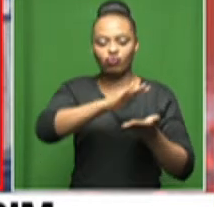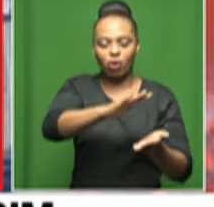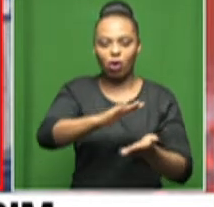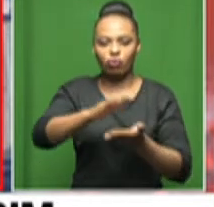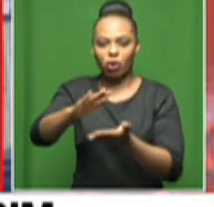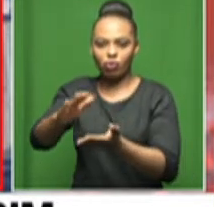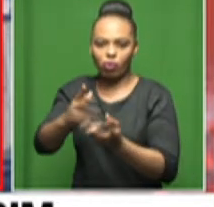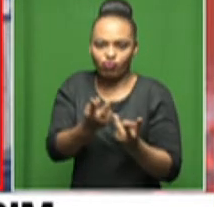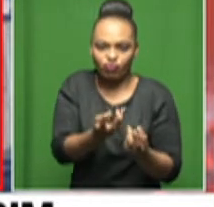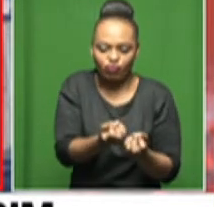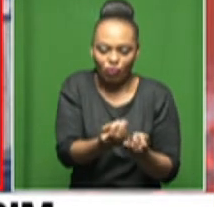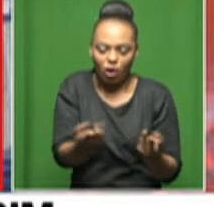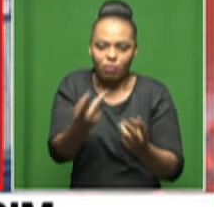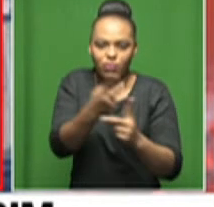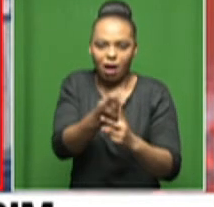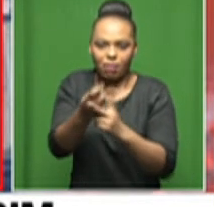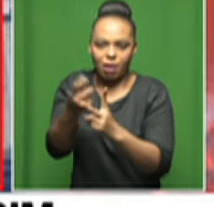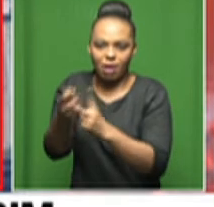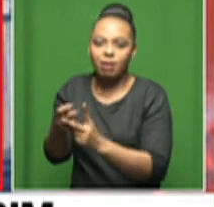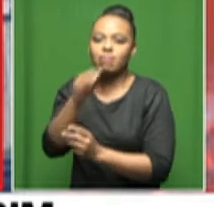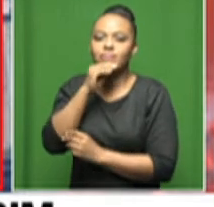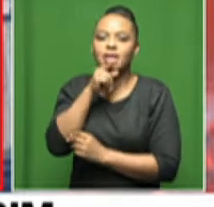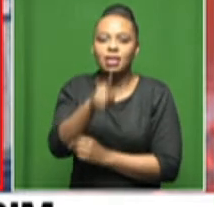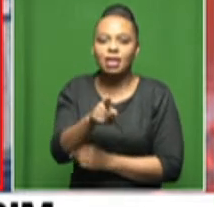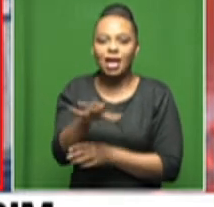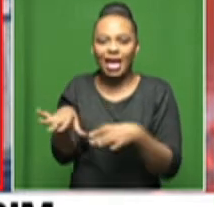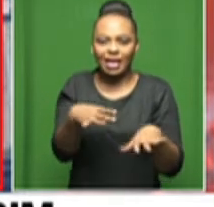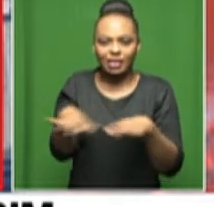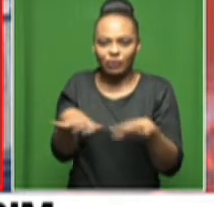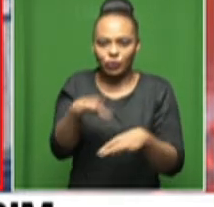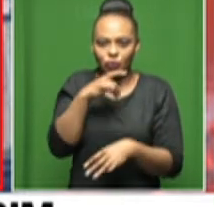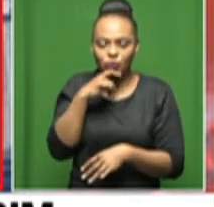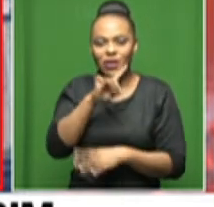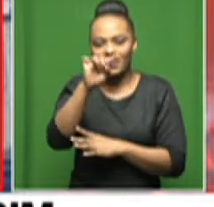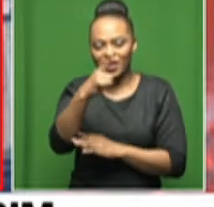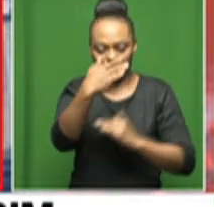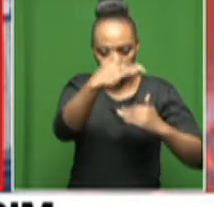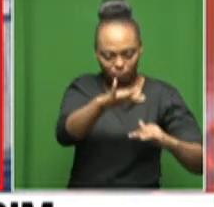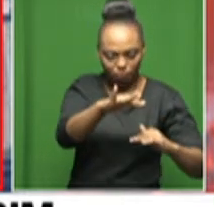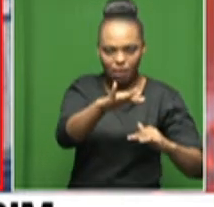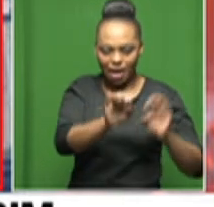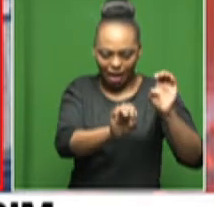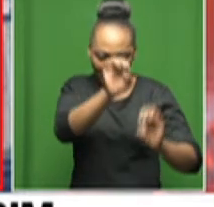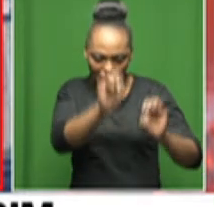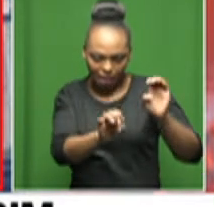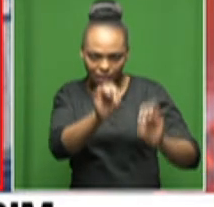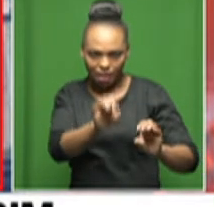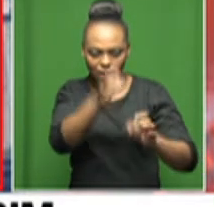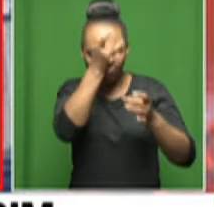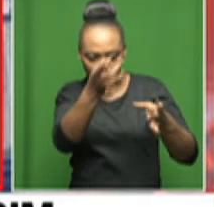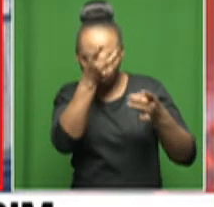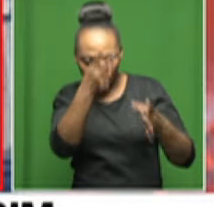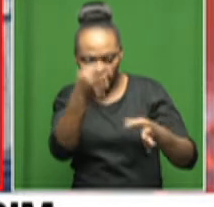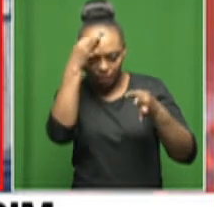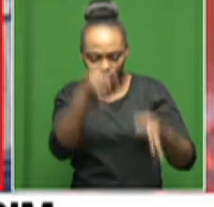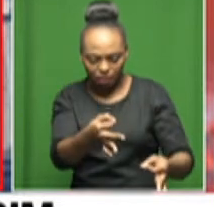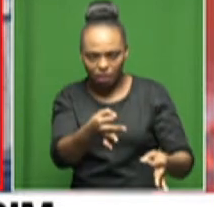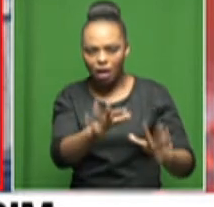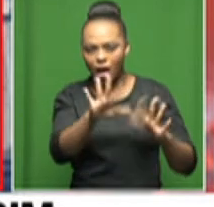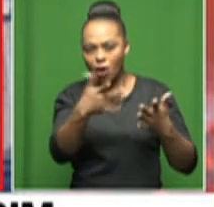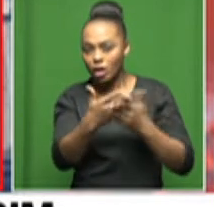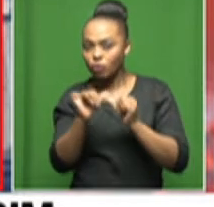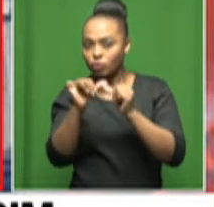a rolling activity. And we use the first part of it to assess the data to make the decision for the